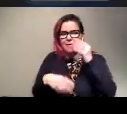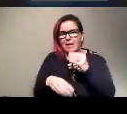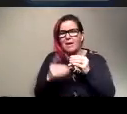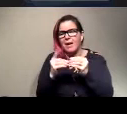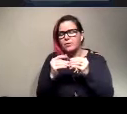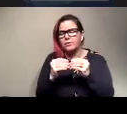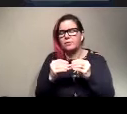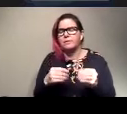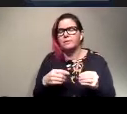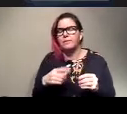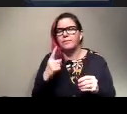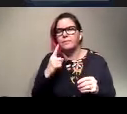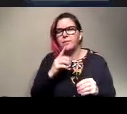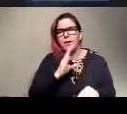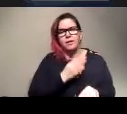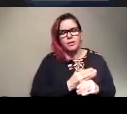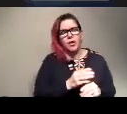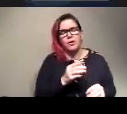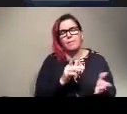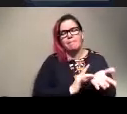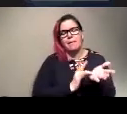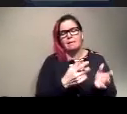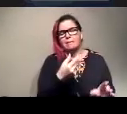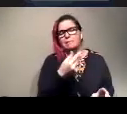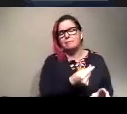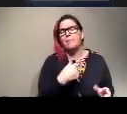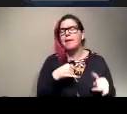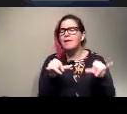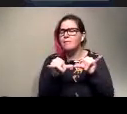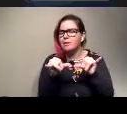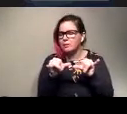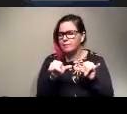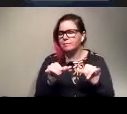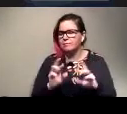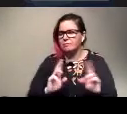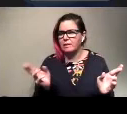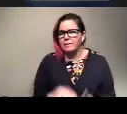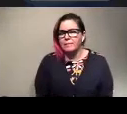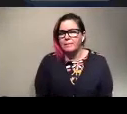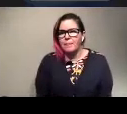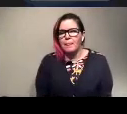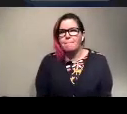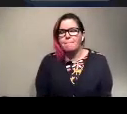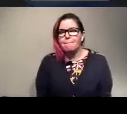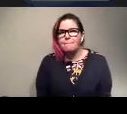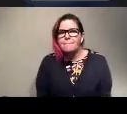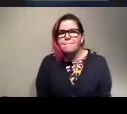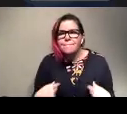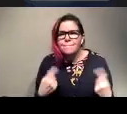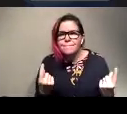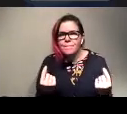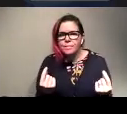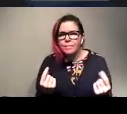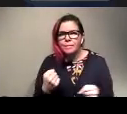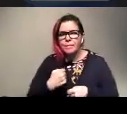giving my little daughter Tylenol, but it has measurements on it, so we can do that because we want to keep that. And so what I did there is I've made